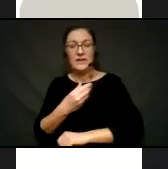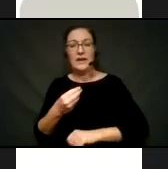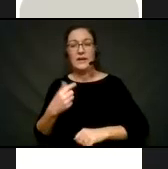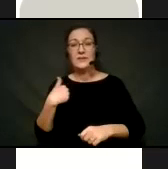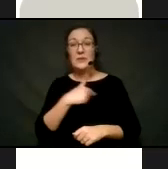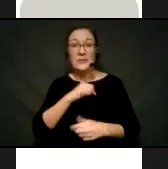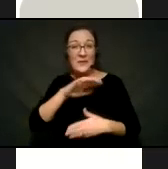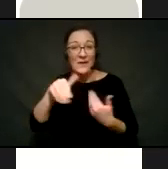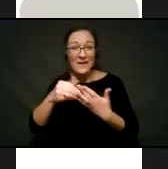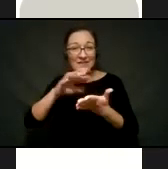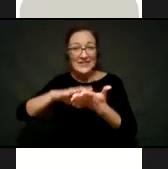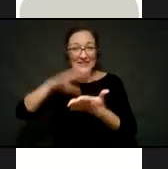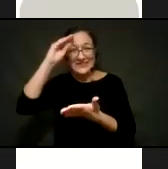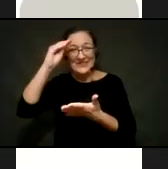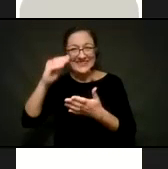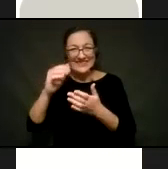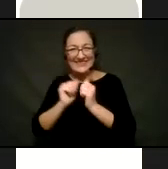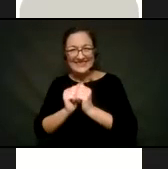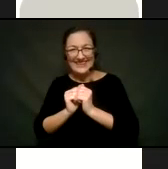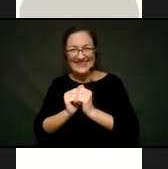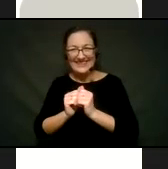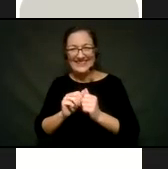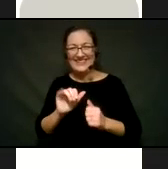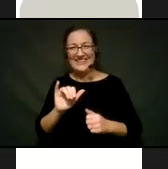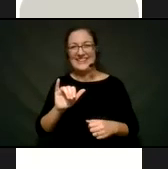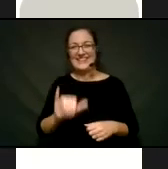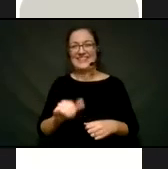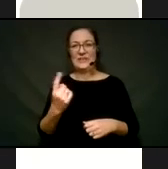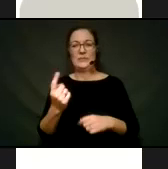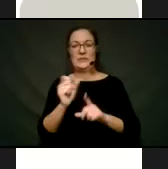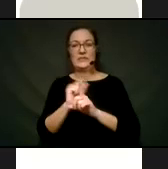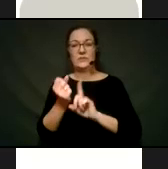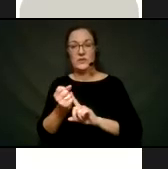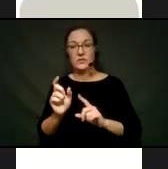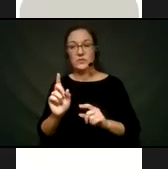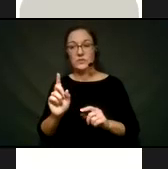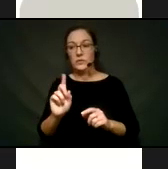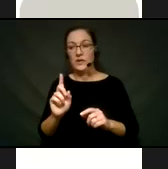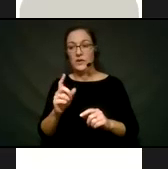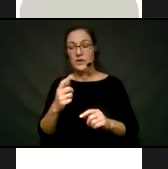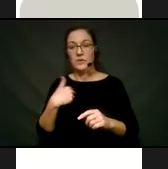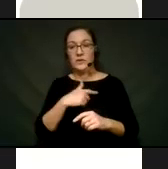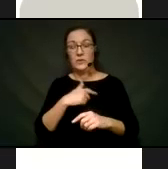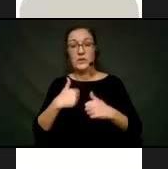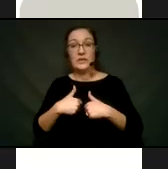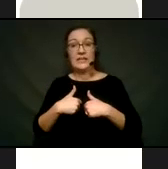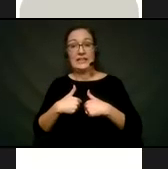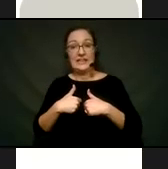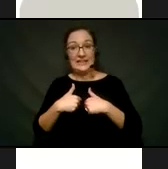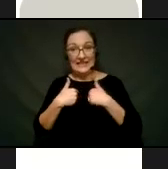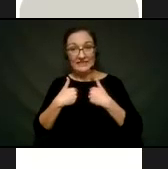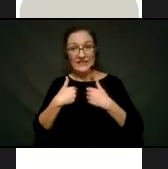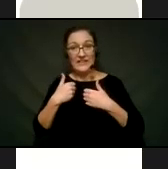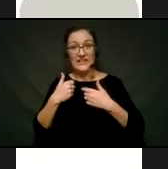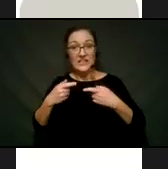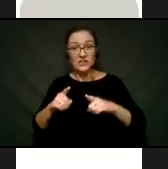learning and growing together. This is one of those situations where living through the scientific process isn't as fun, I suppose,